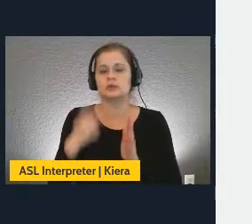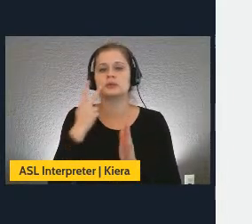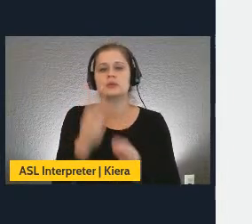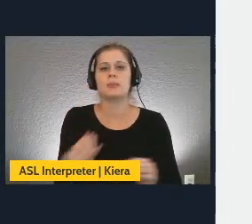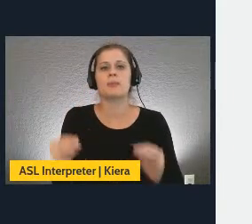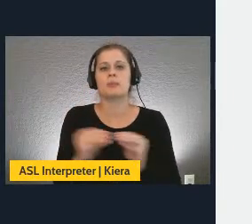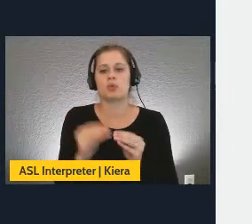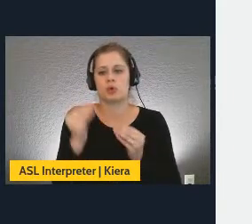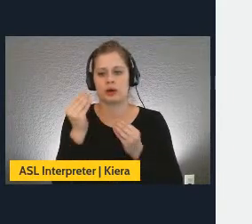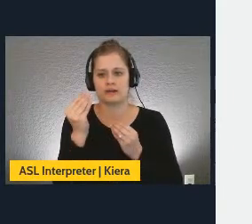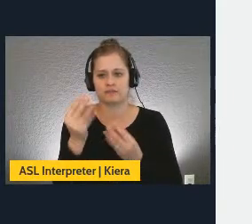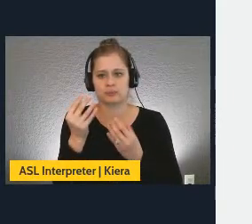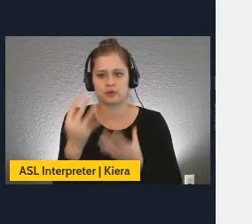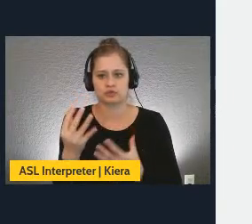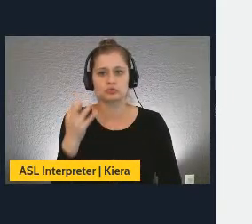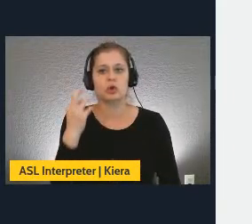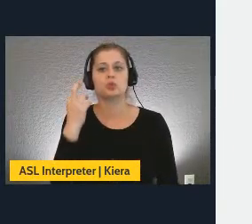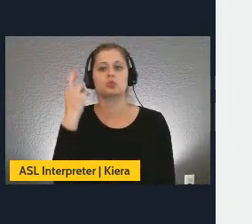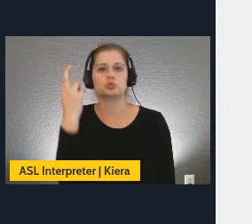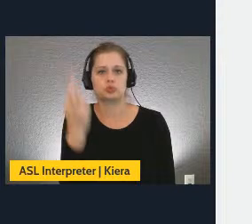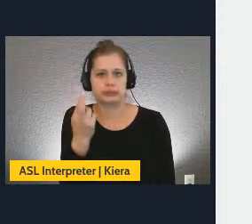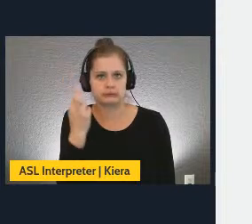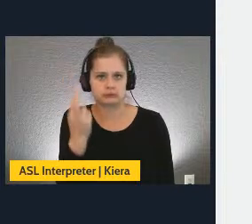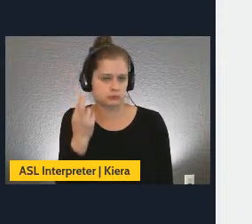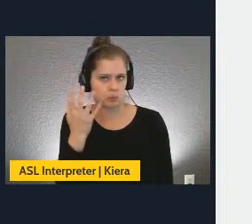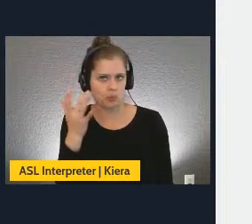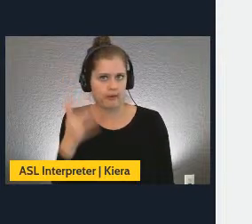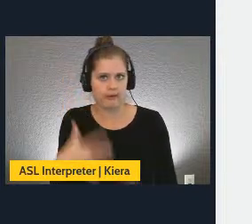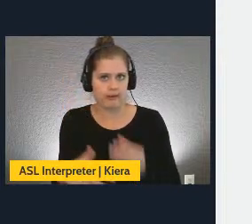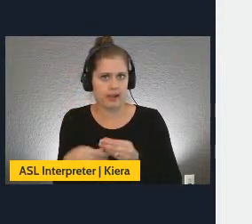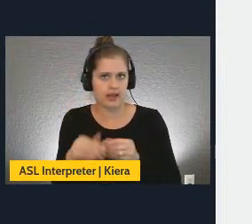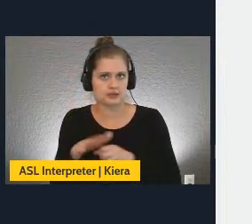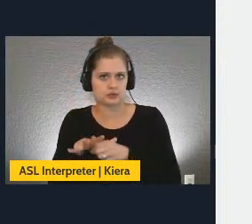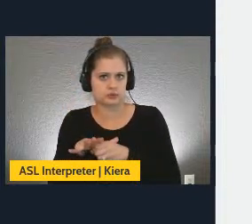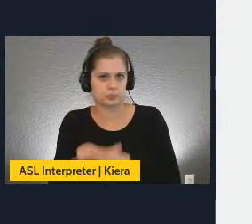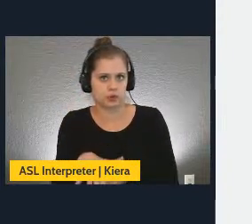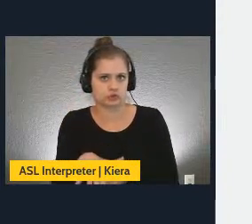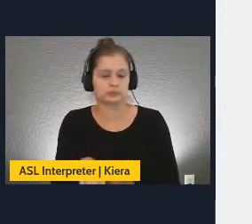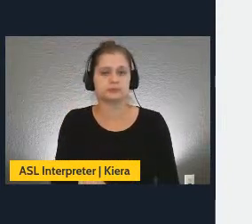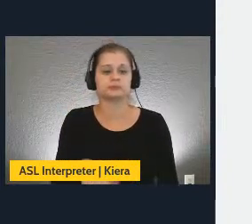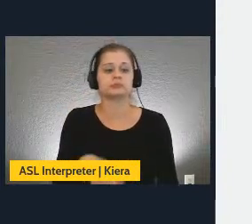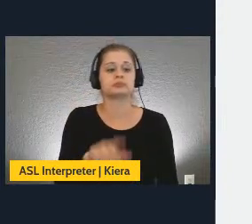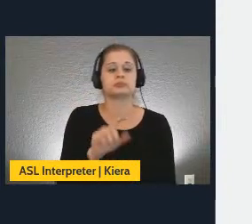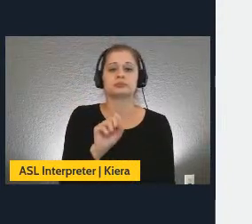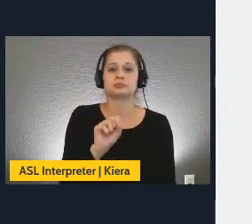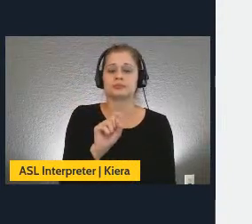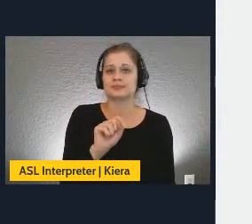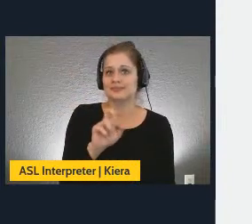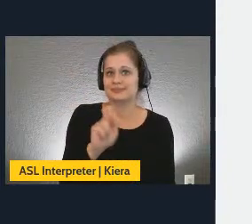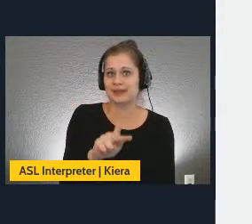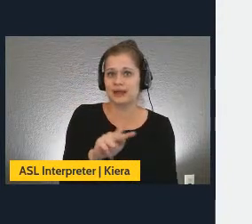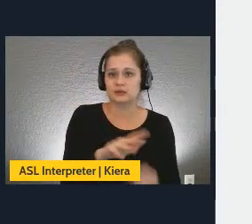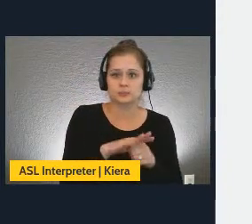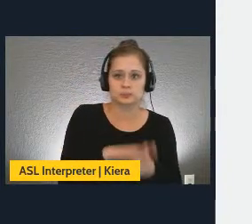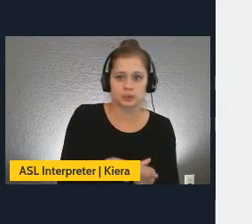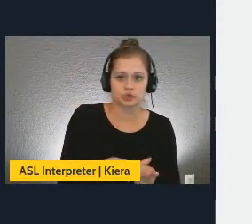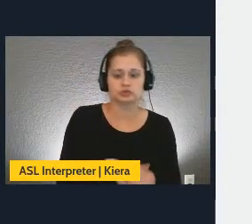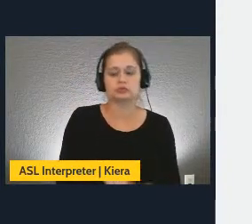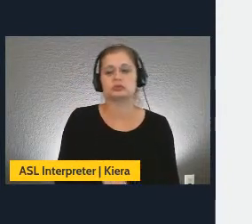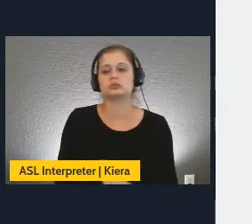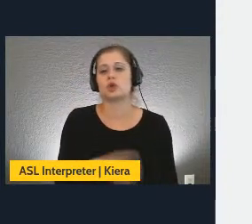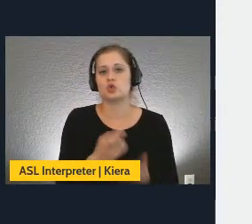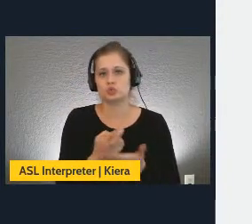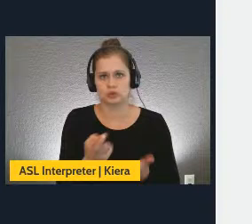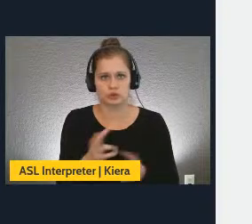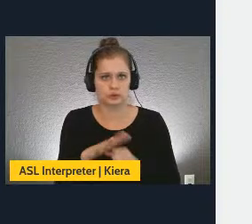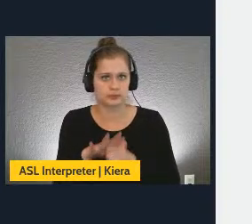that was added for the suppression, for demonstrator stack suppression, demonstrator resource suppression, and cutoff, we have